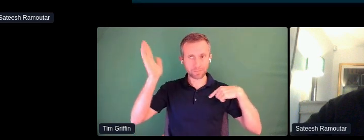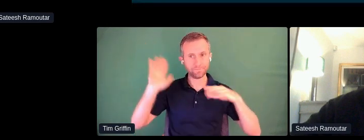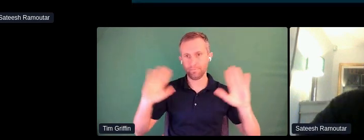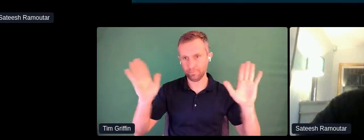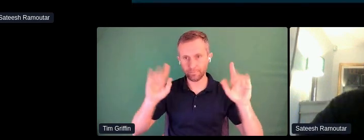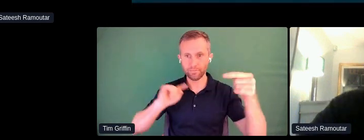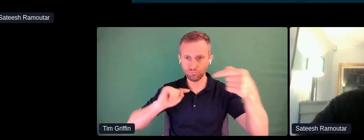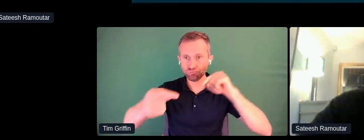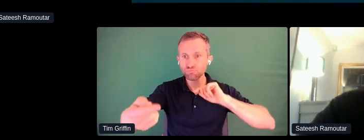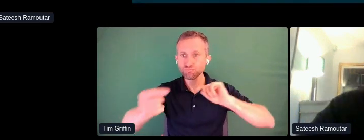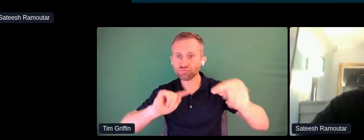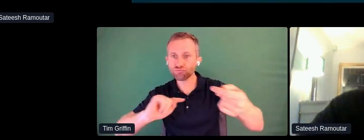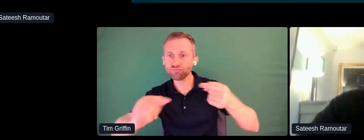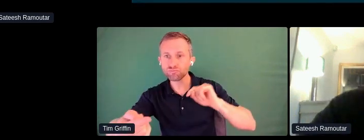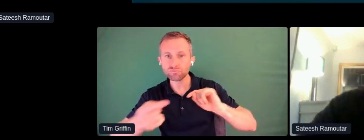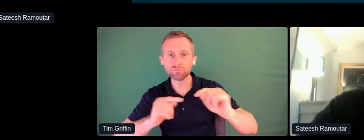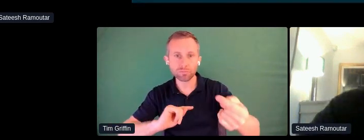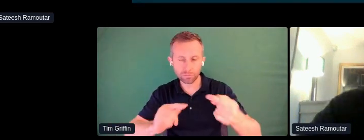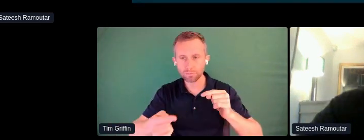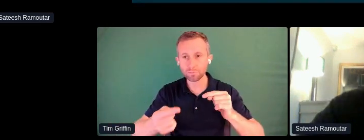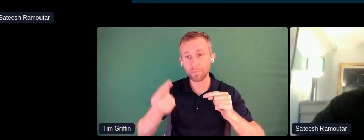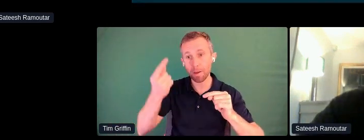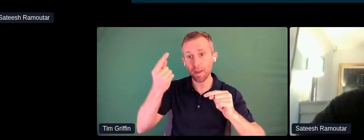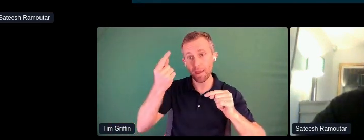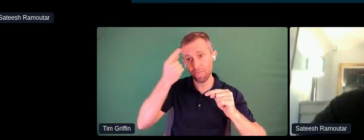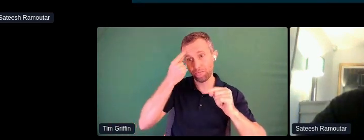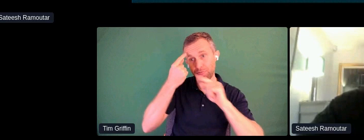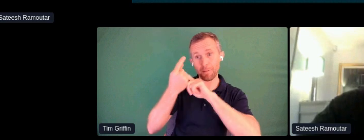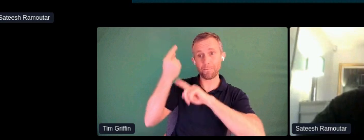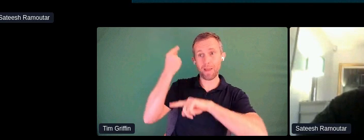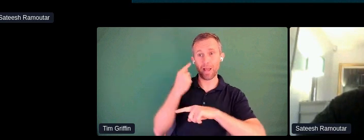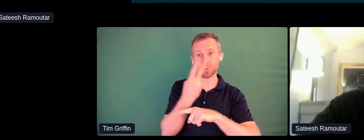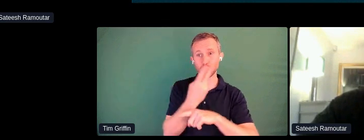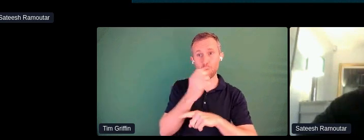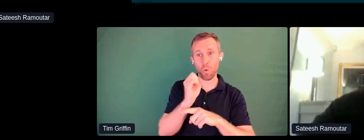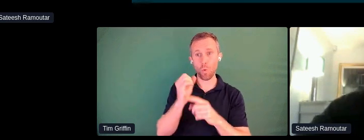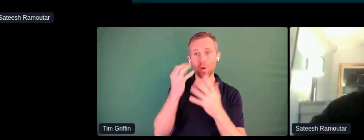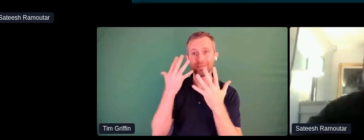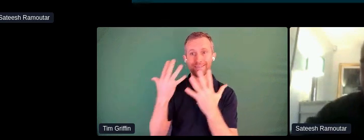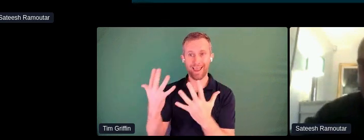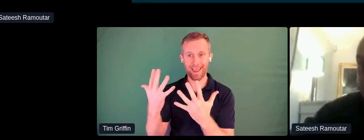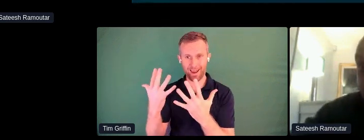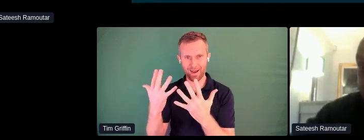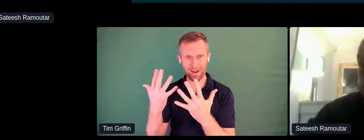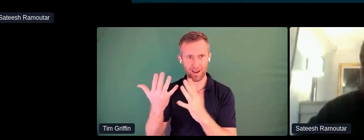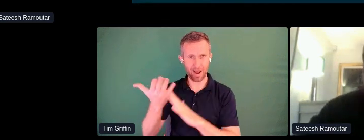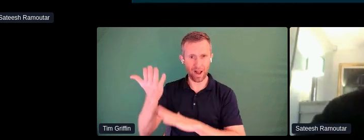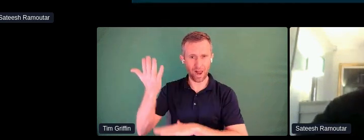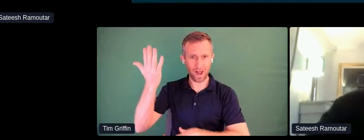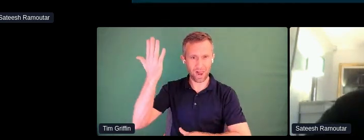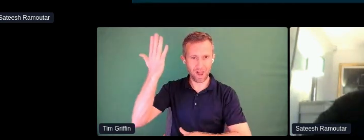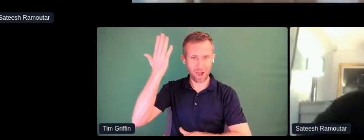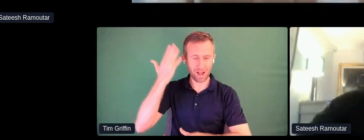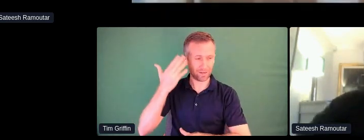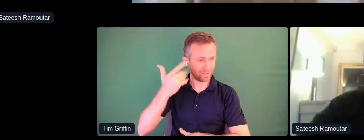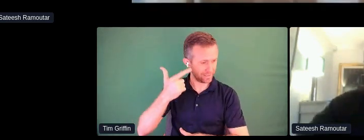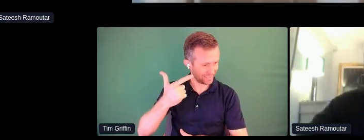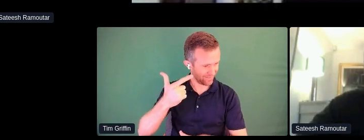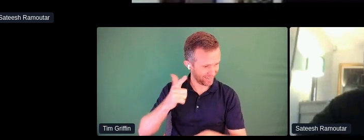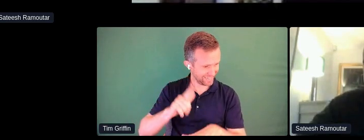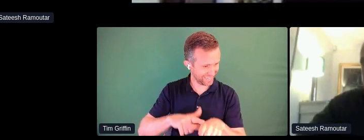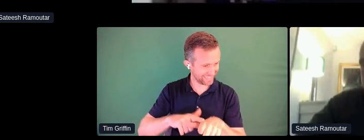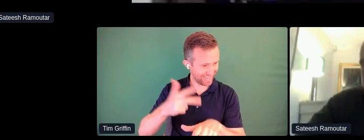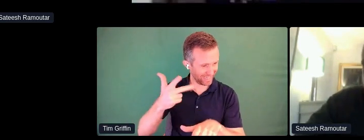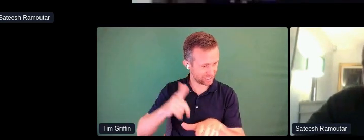So I want to take us back to 2010. Seems a long time ago already now, nearly 8 years.